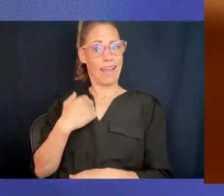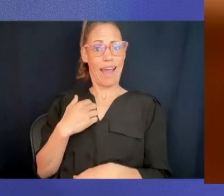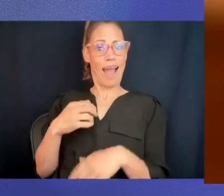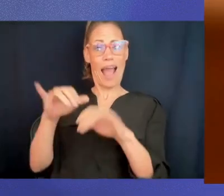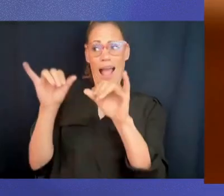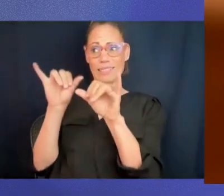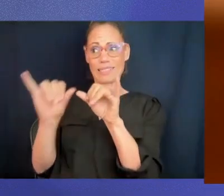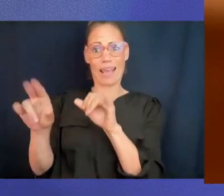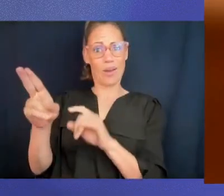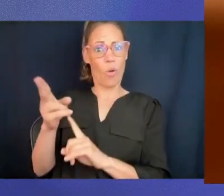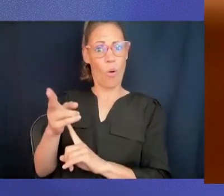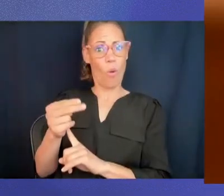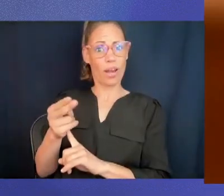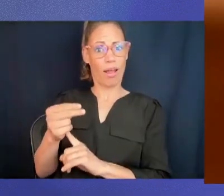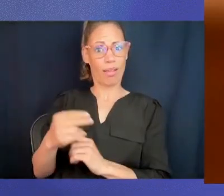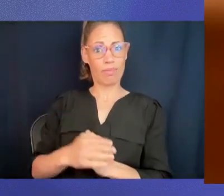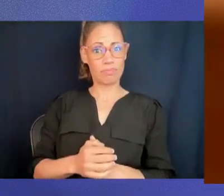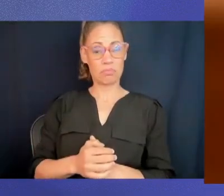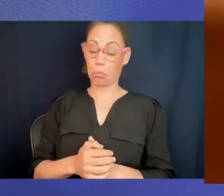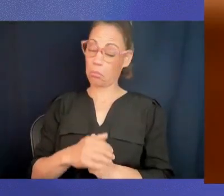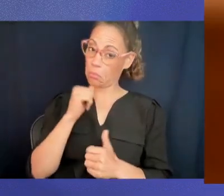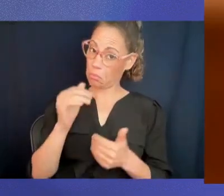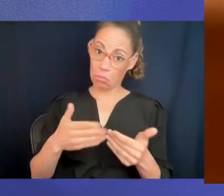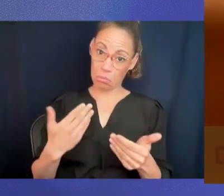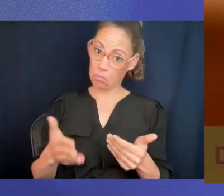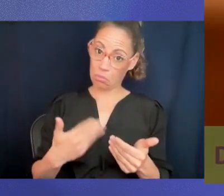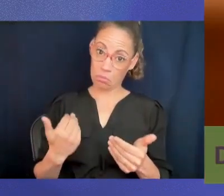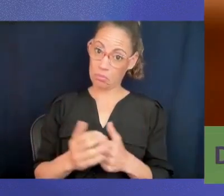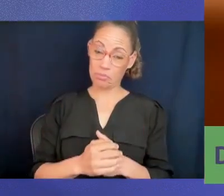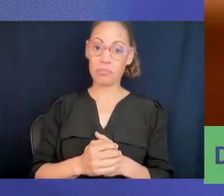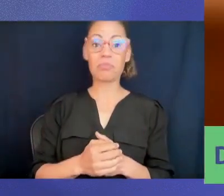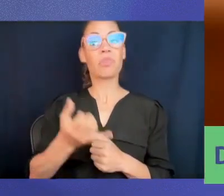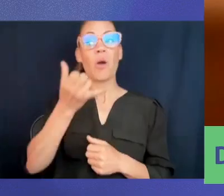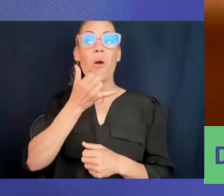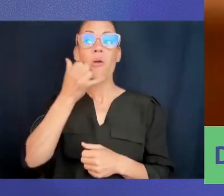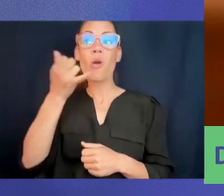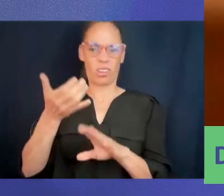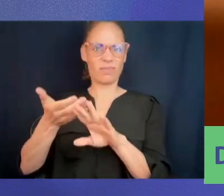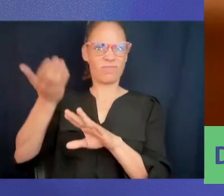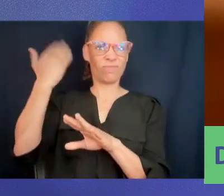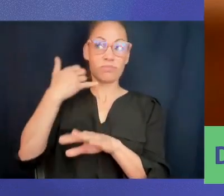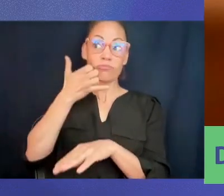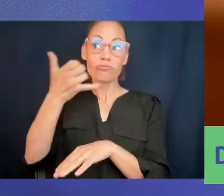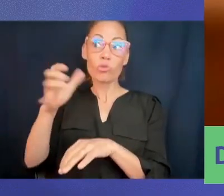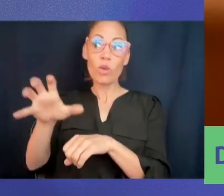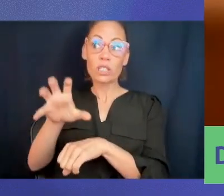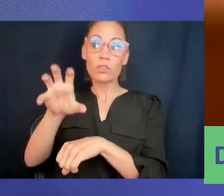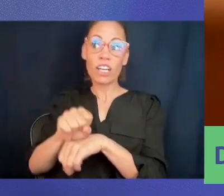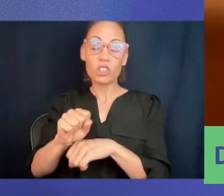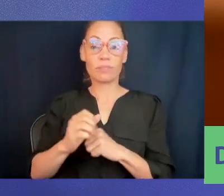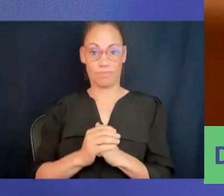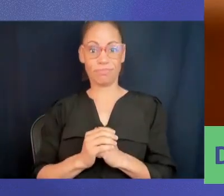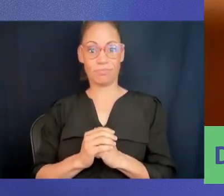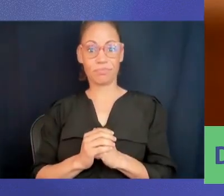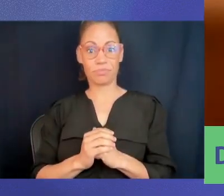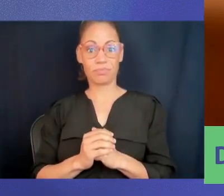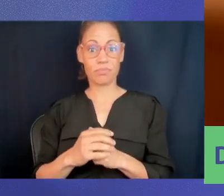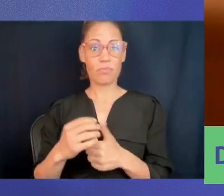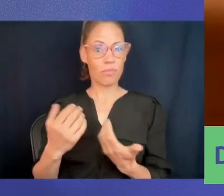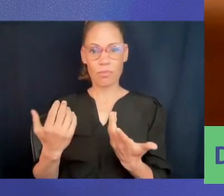wasn't easy. I called ahead for a reservation and ended up navigating a series of